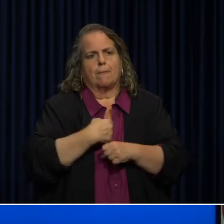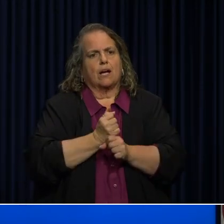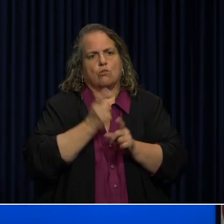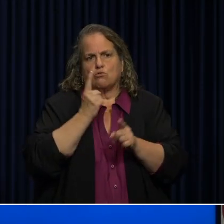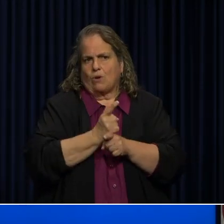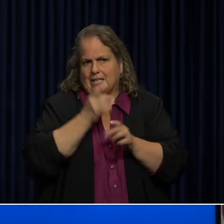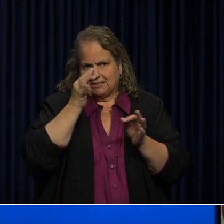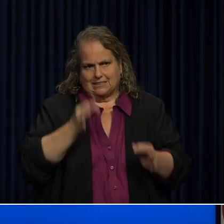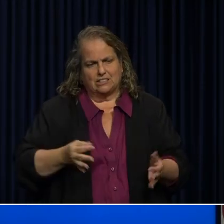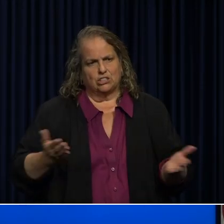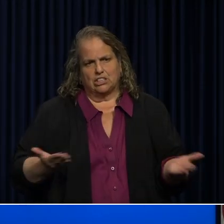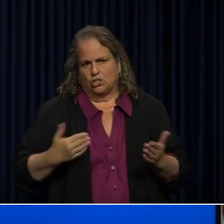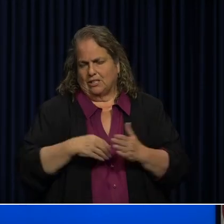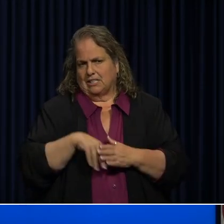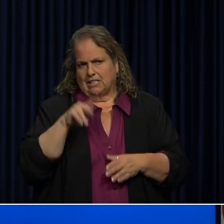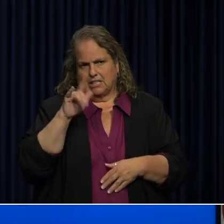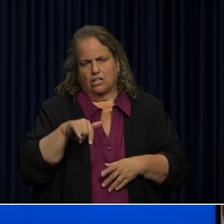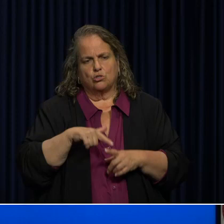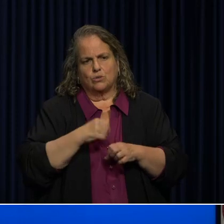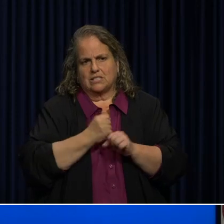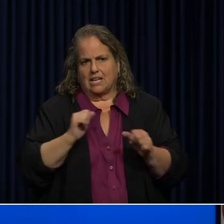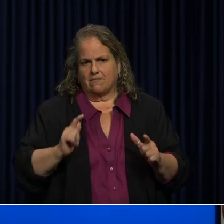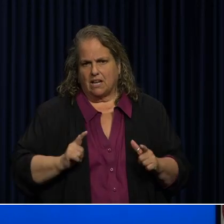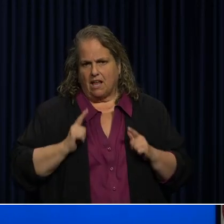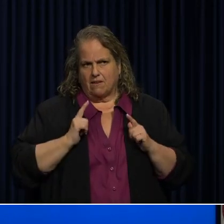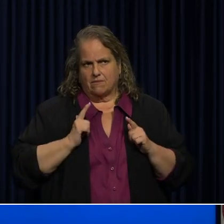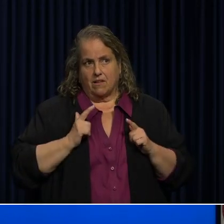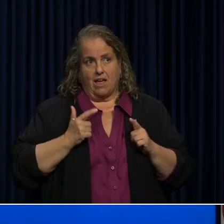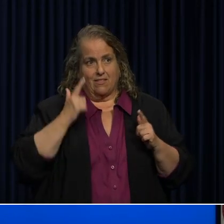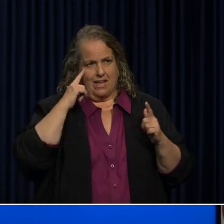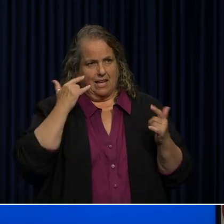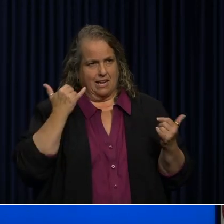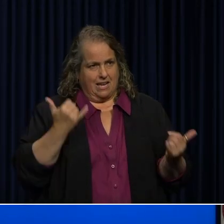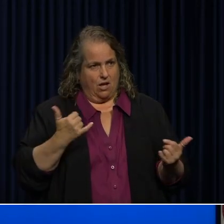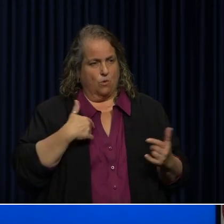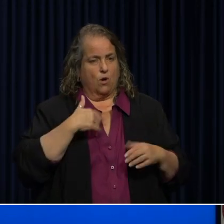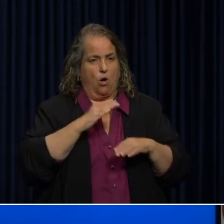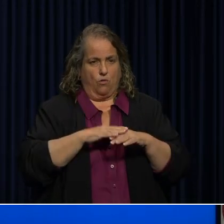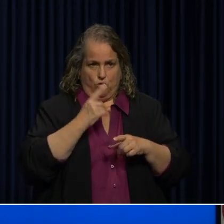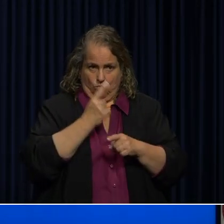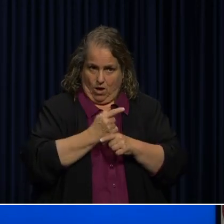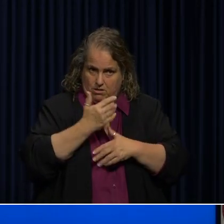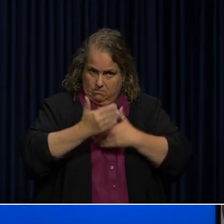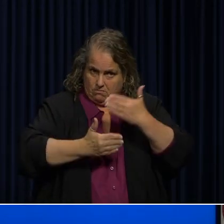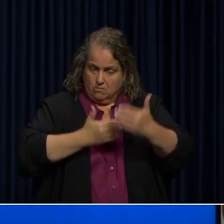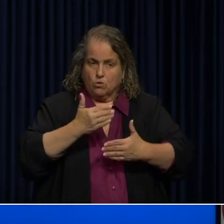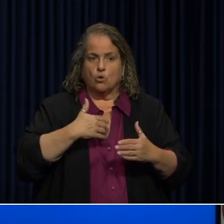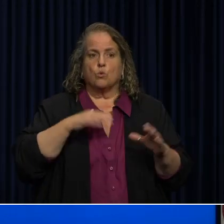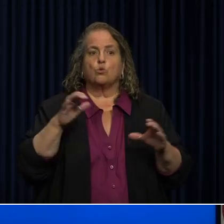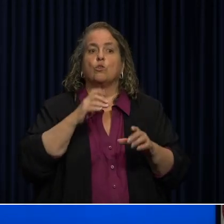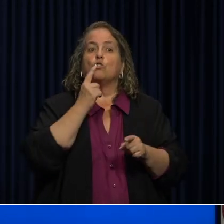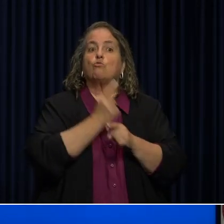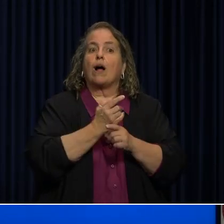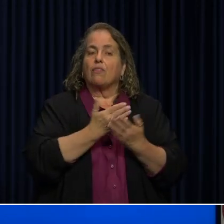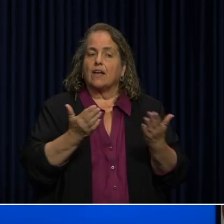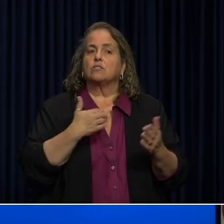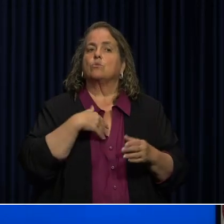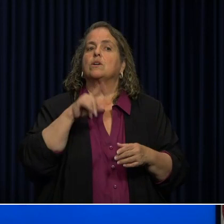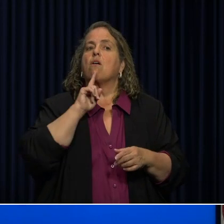in Kentucky that'll save lives. I believe we're on the right path. We've been doing the right things. We've been